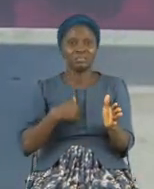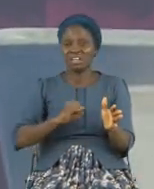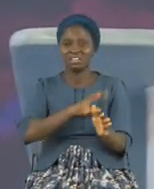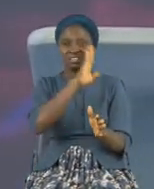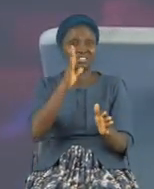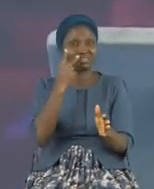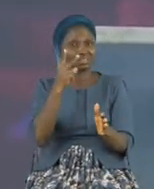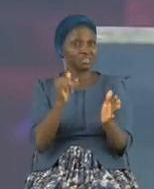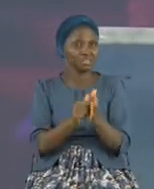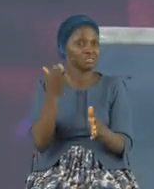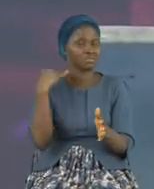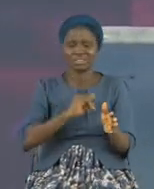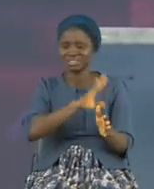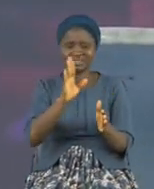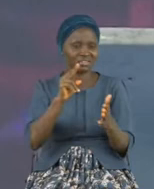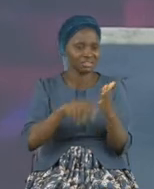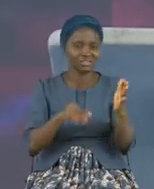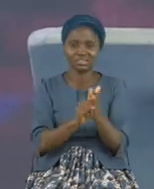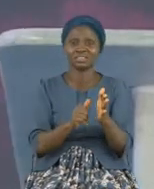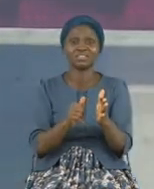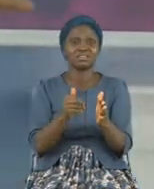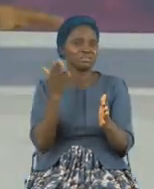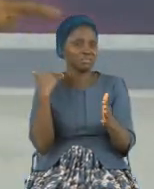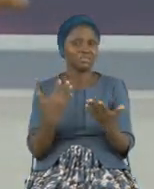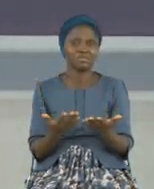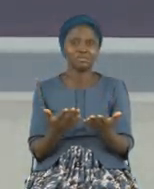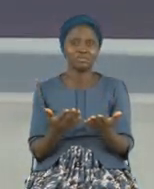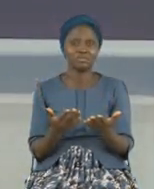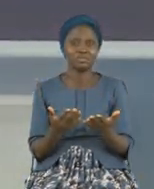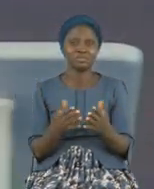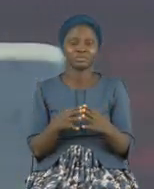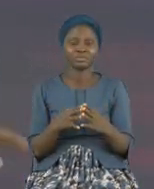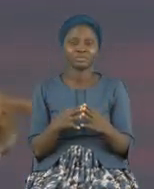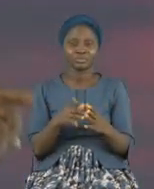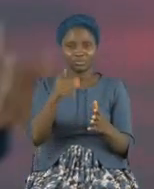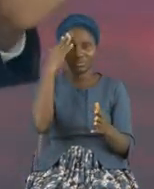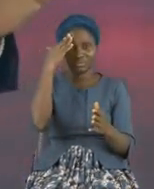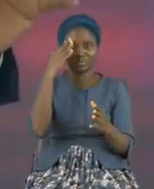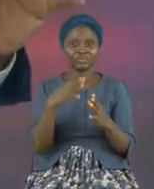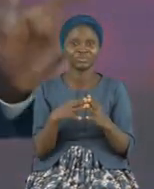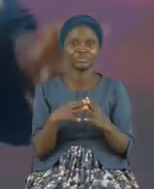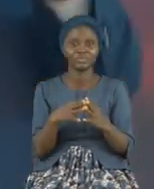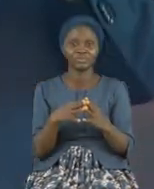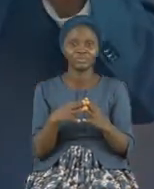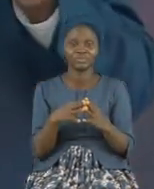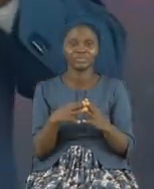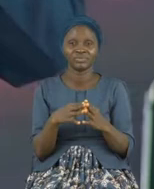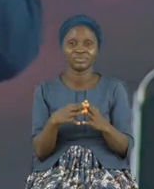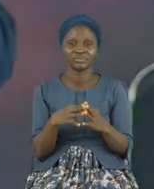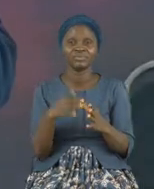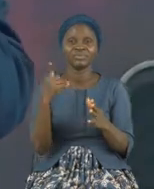that before. You know, if Enoch had the